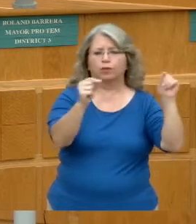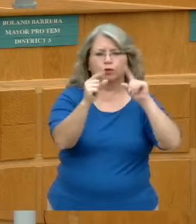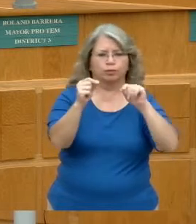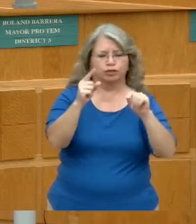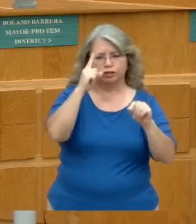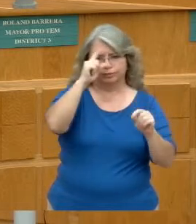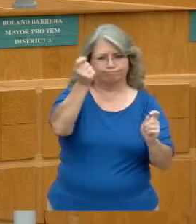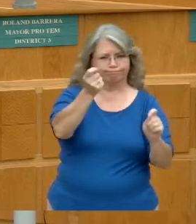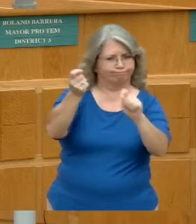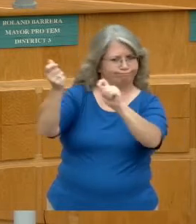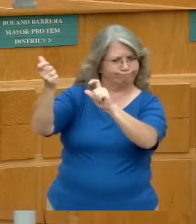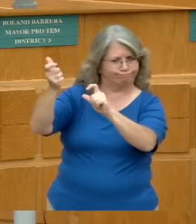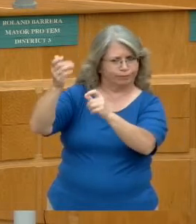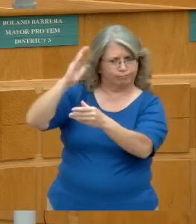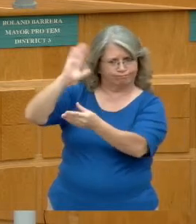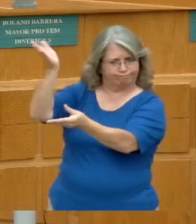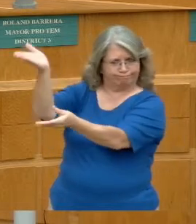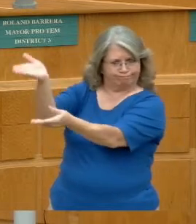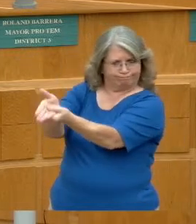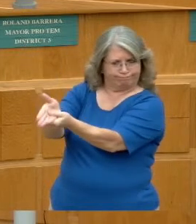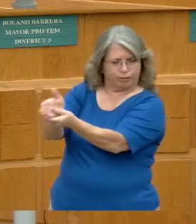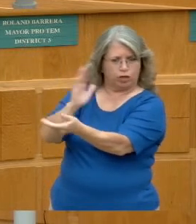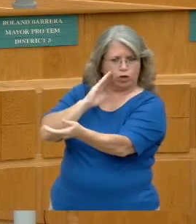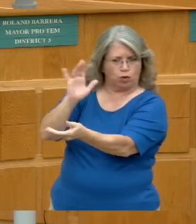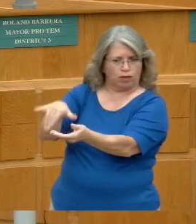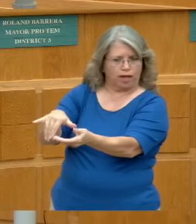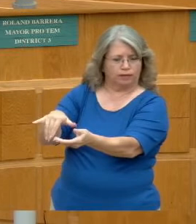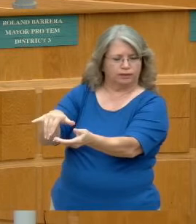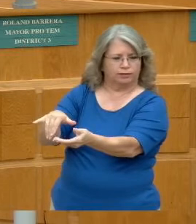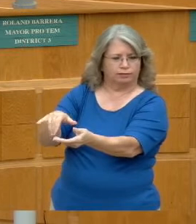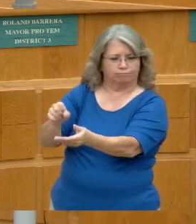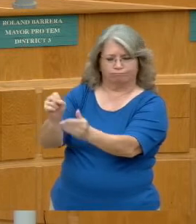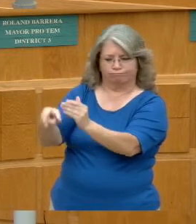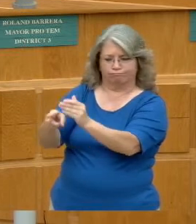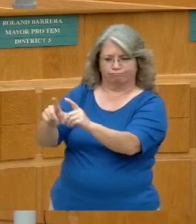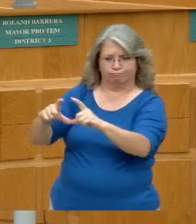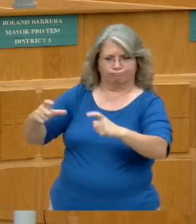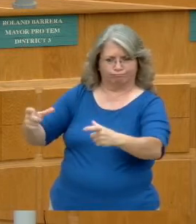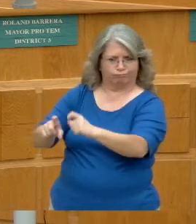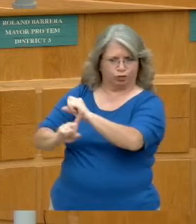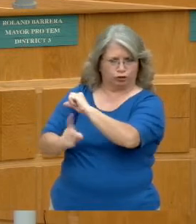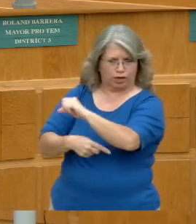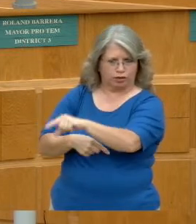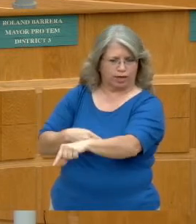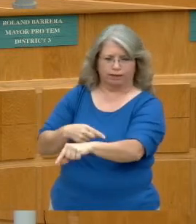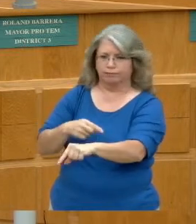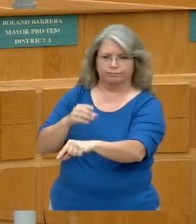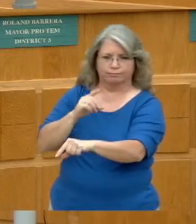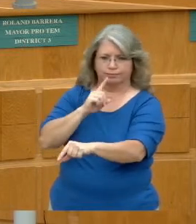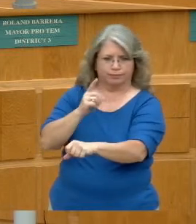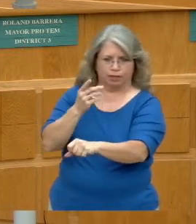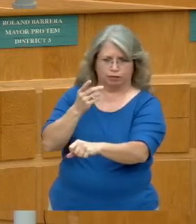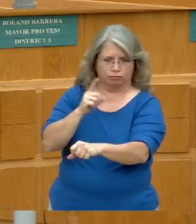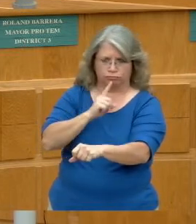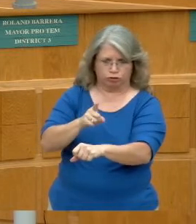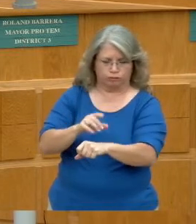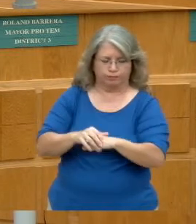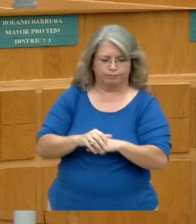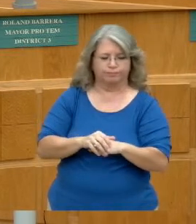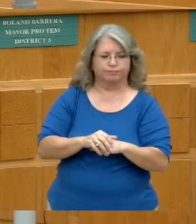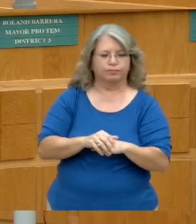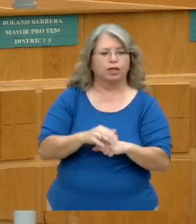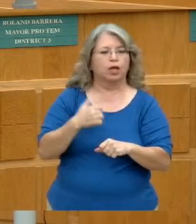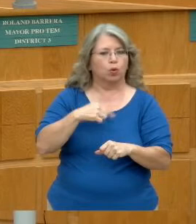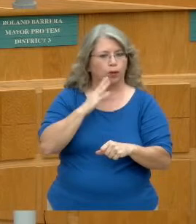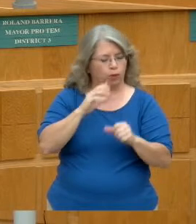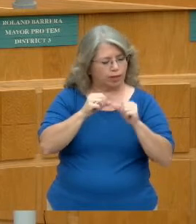in a circular file down beside your desk, because there's no validity to it. So we will continue to be transparent and open, as